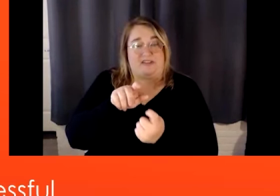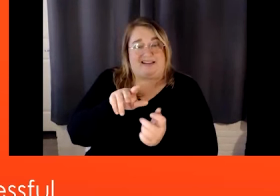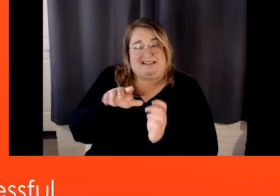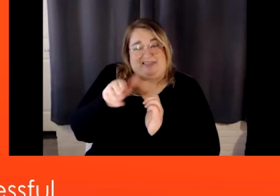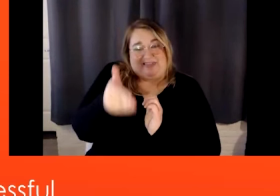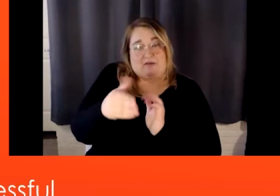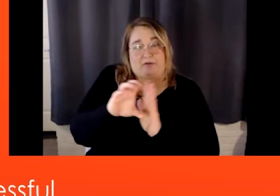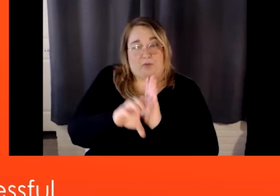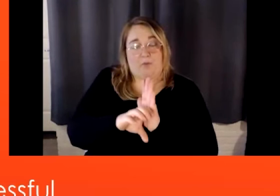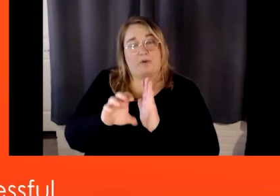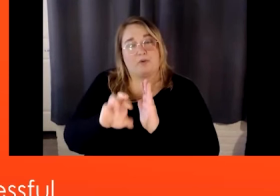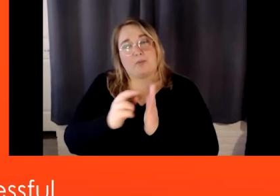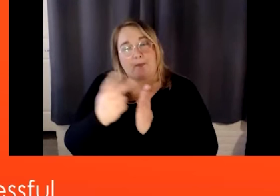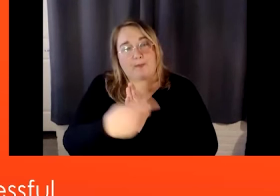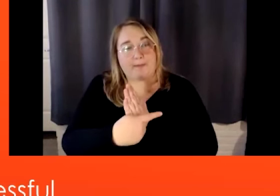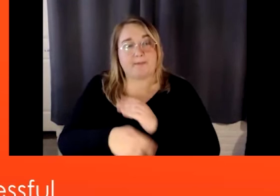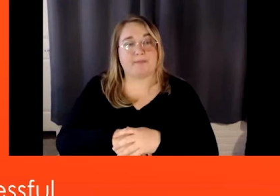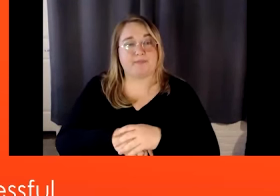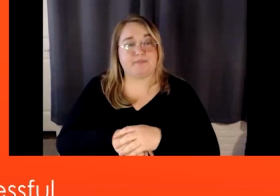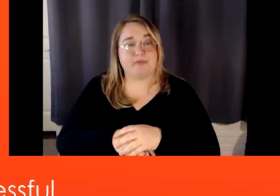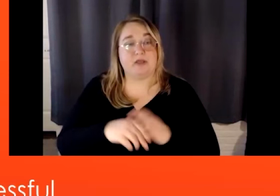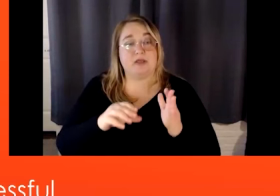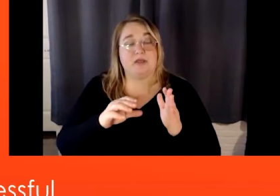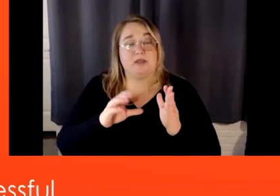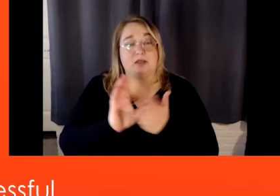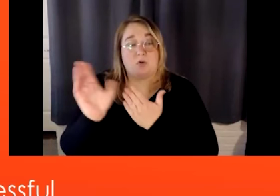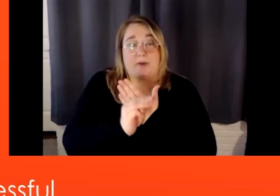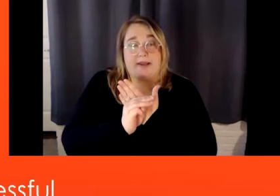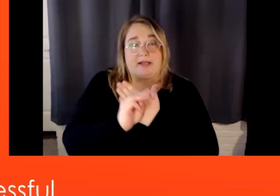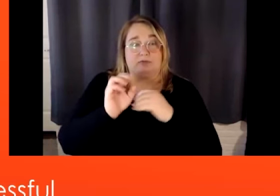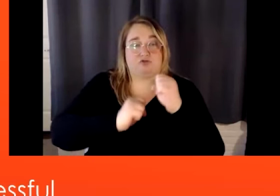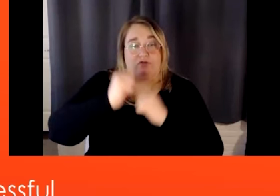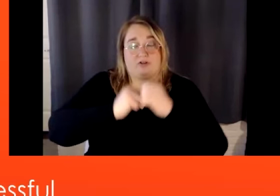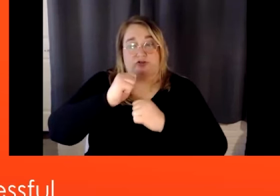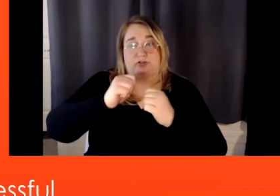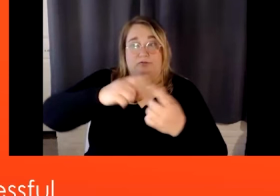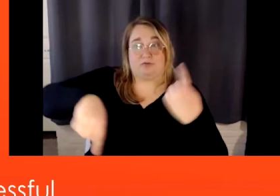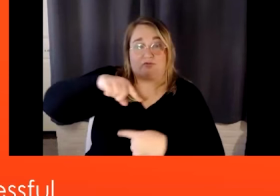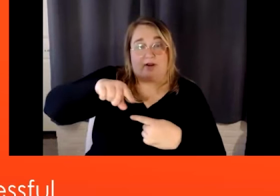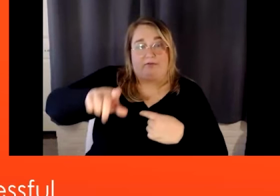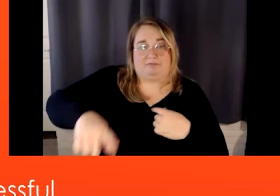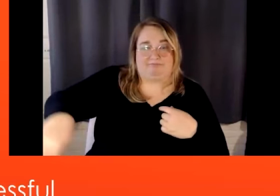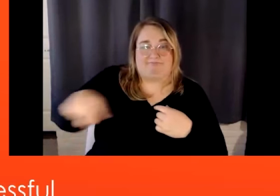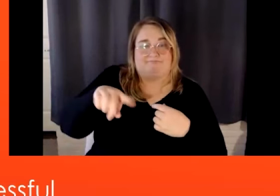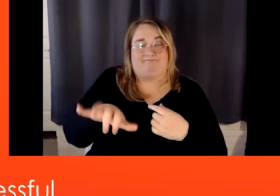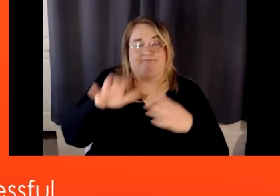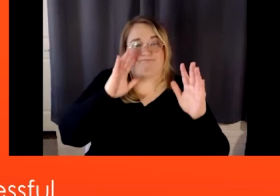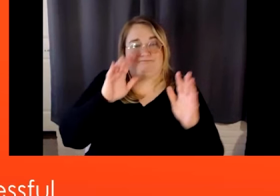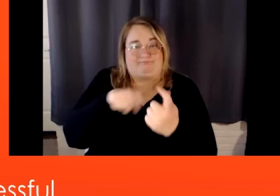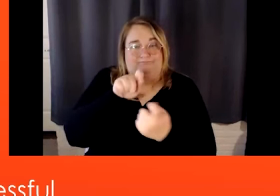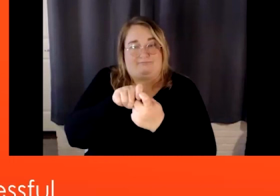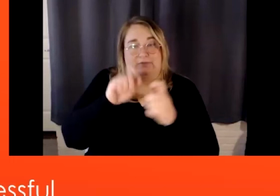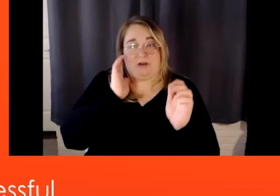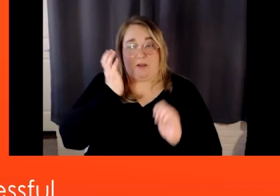competencies, because competencies are often anchored to external expectations. So it's kind of clear there. We're